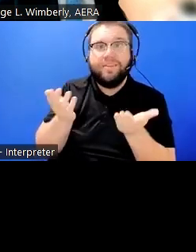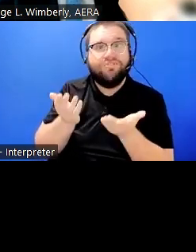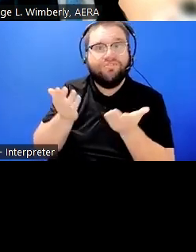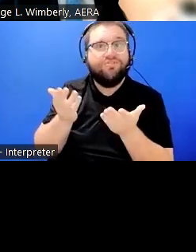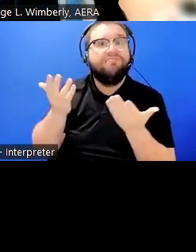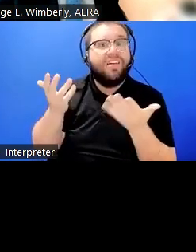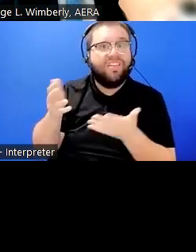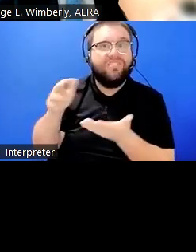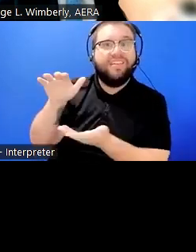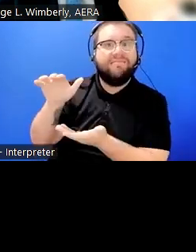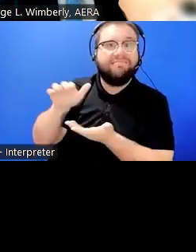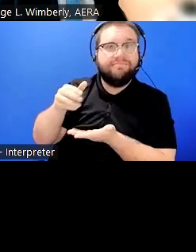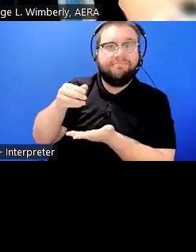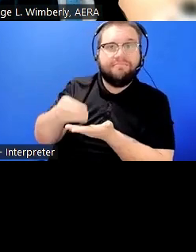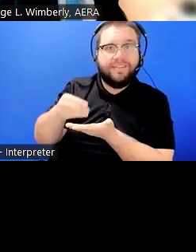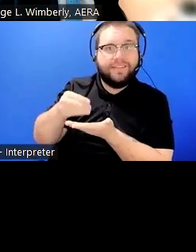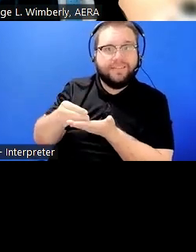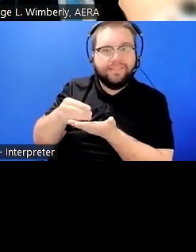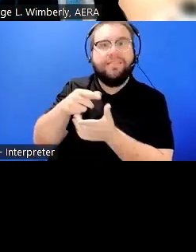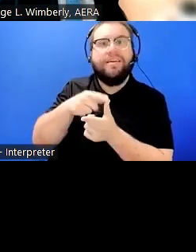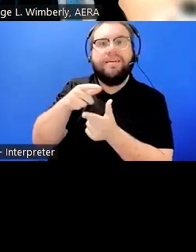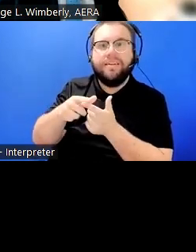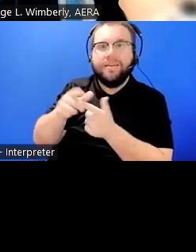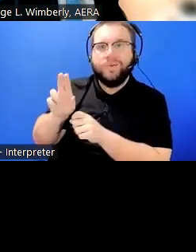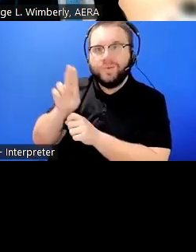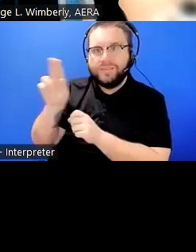and others have published in these journals.